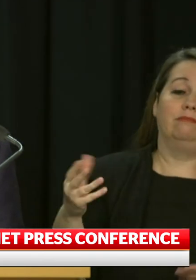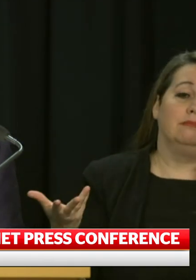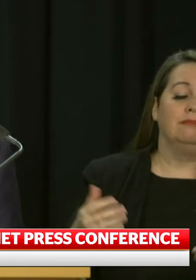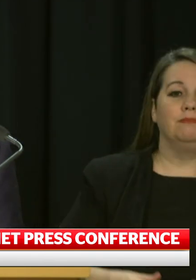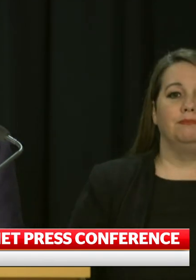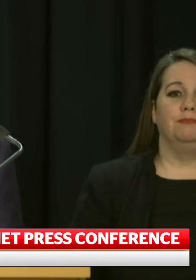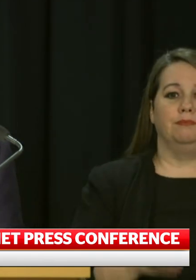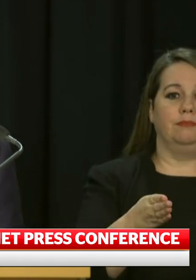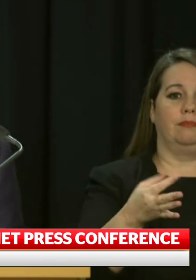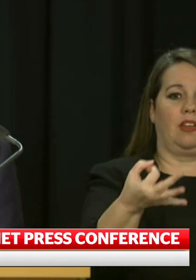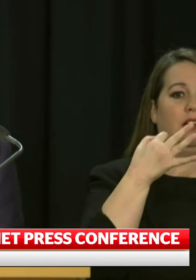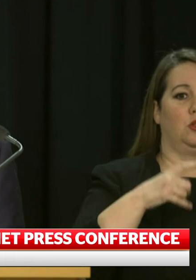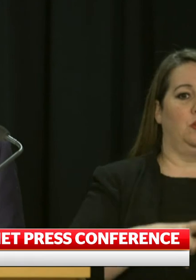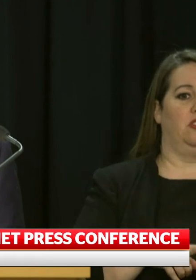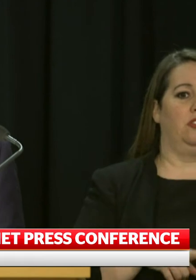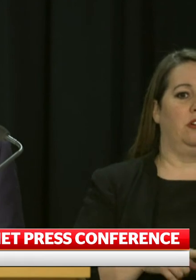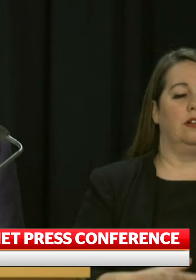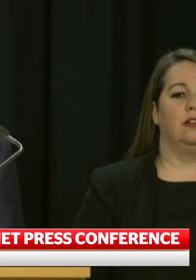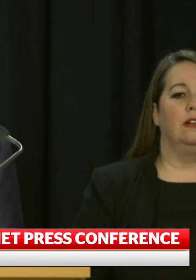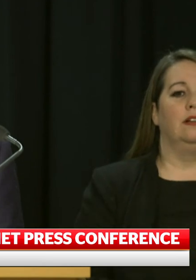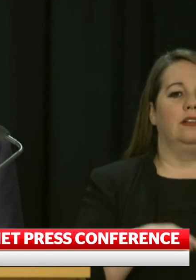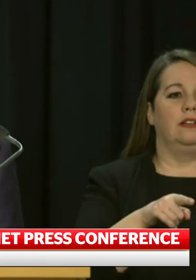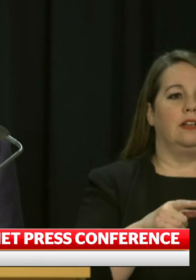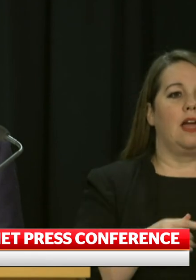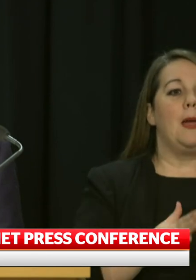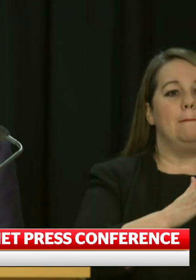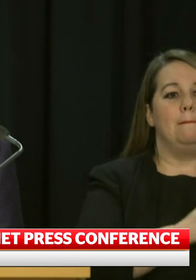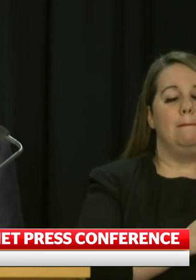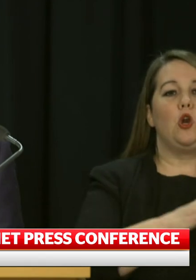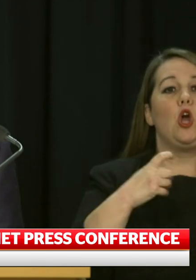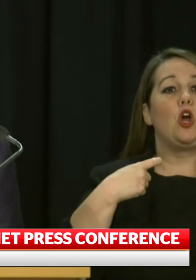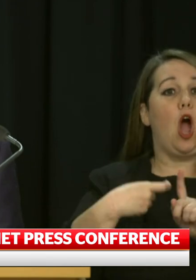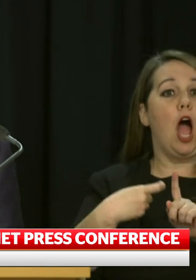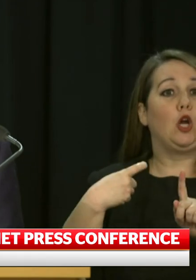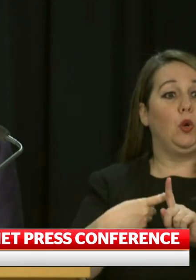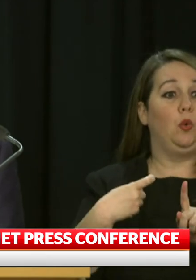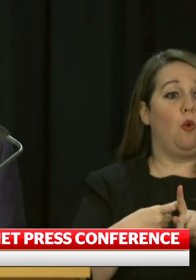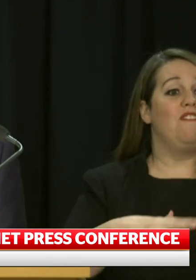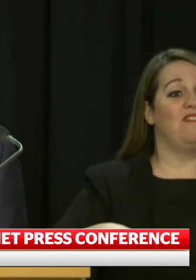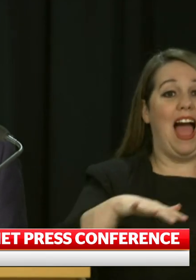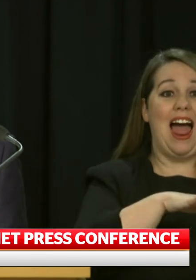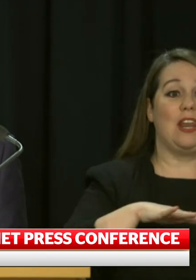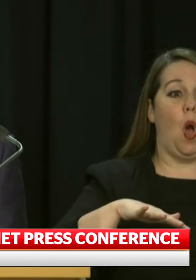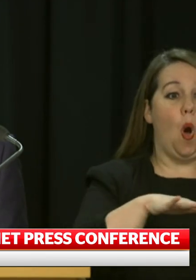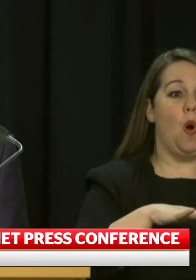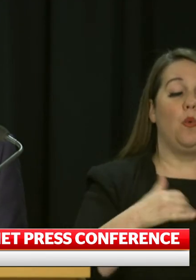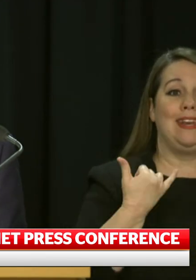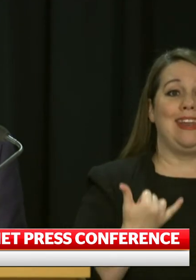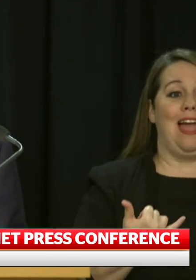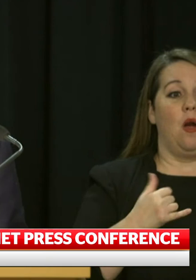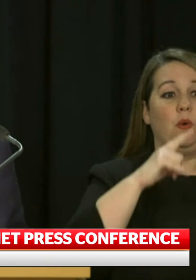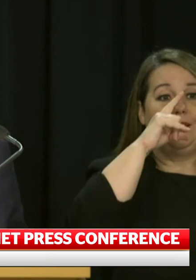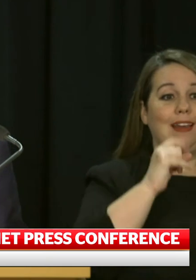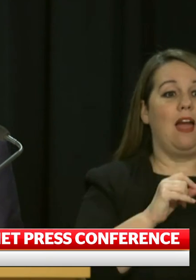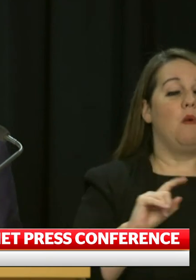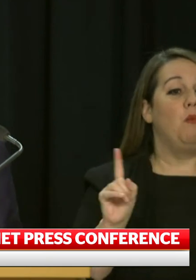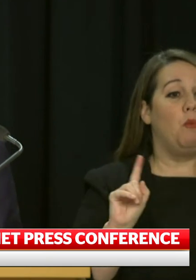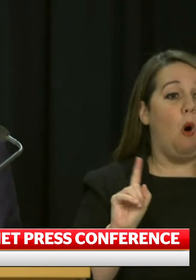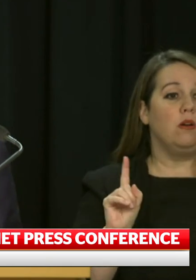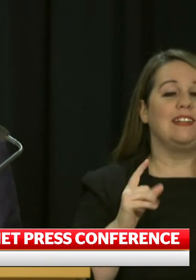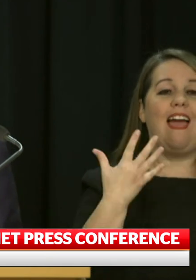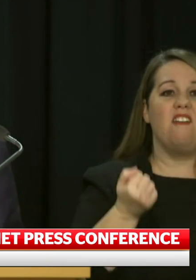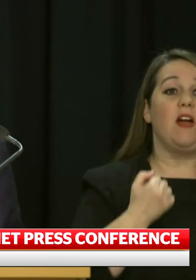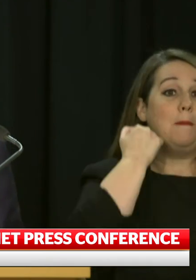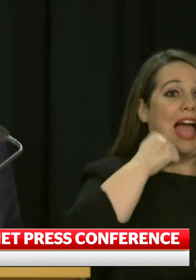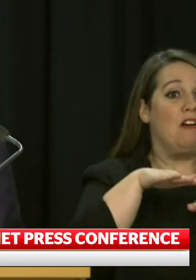the whānau, mō whenua whānau at Muru Kaikuru are able to now have their hearing at the Māori Land Court. Do you